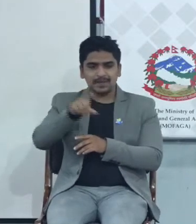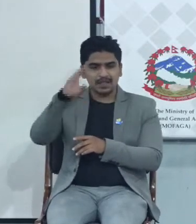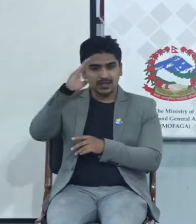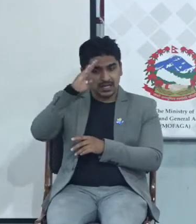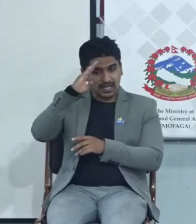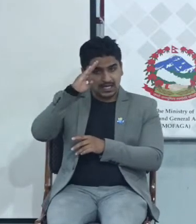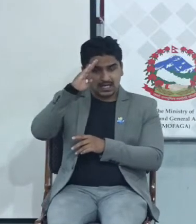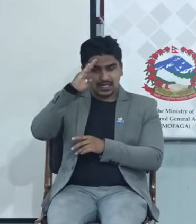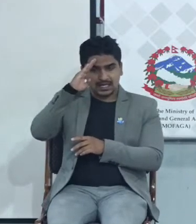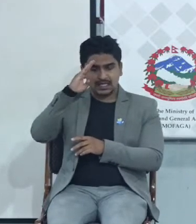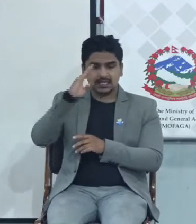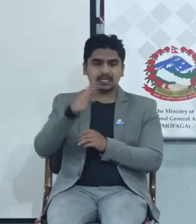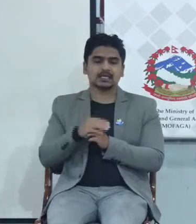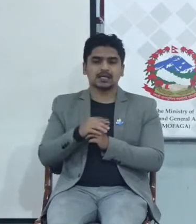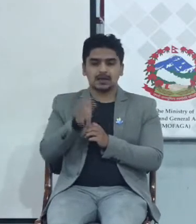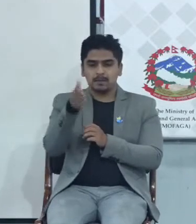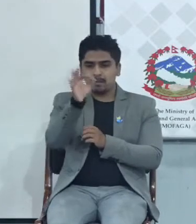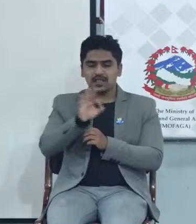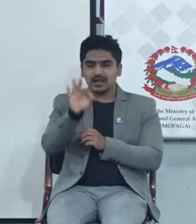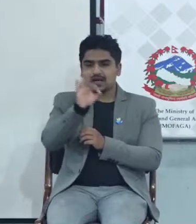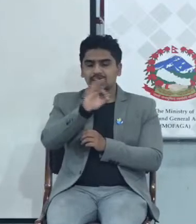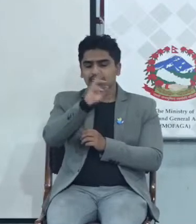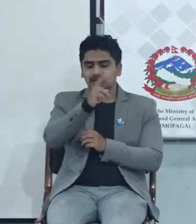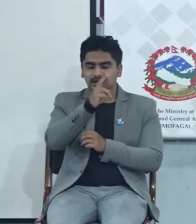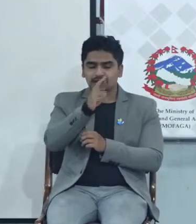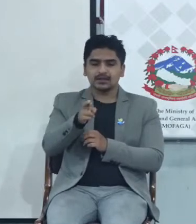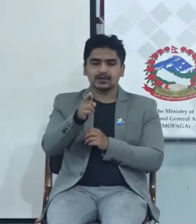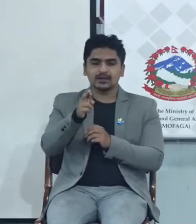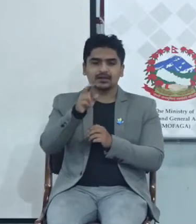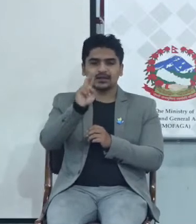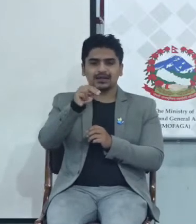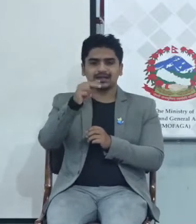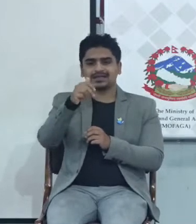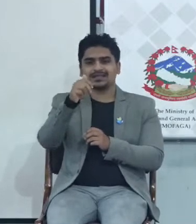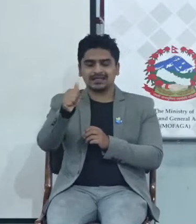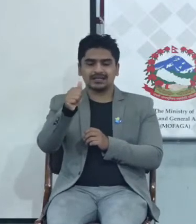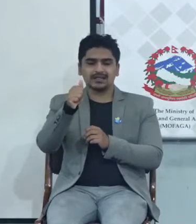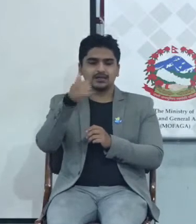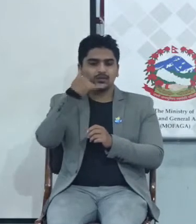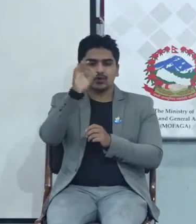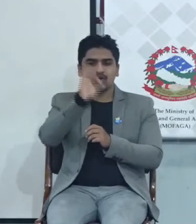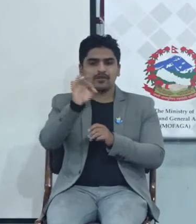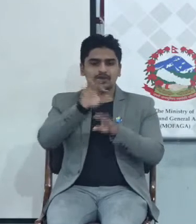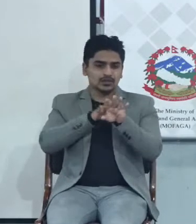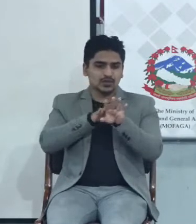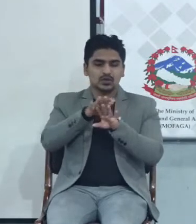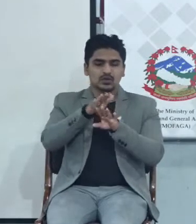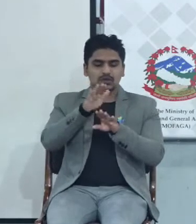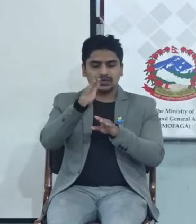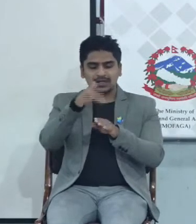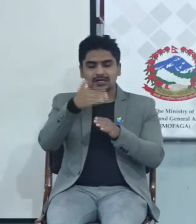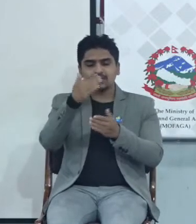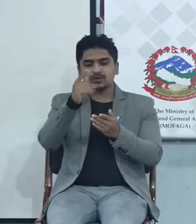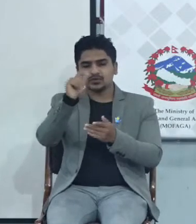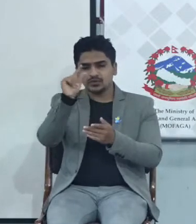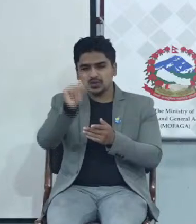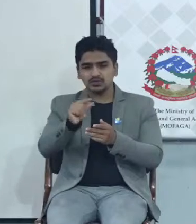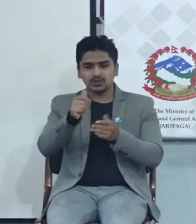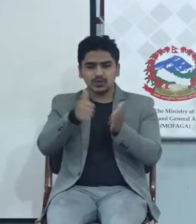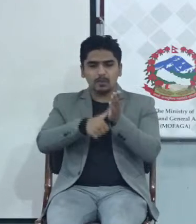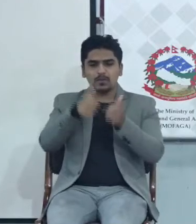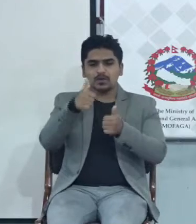service providers, how can we make it competitive and the low price? So in few